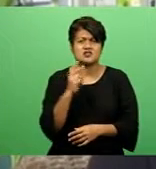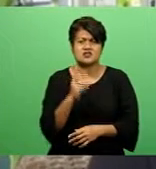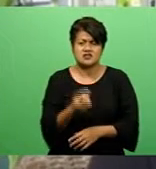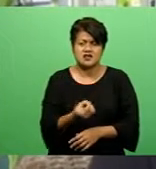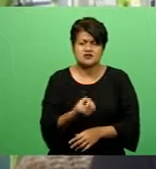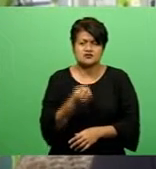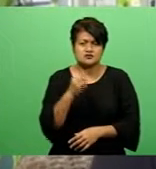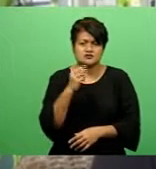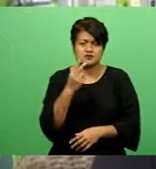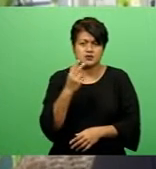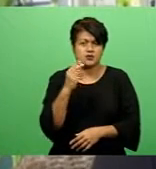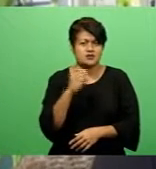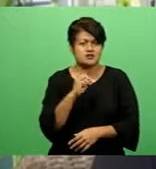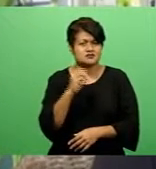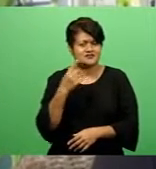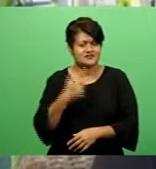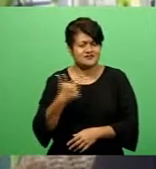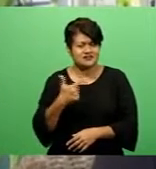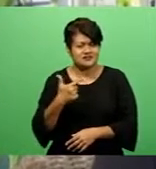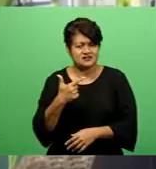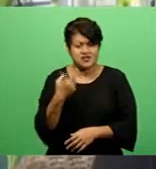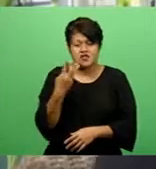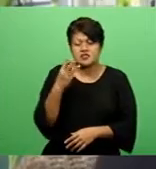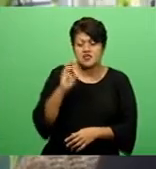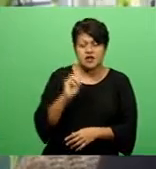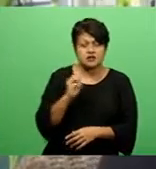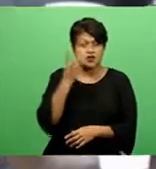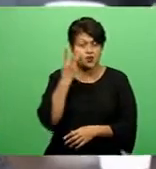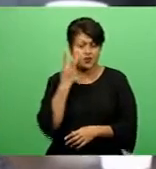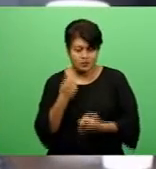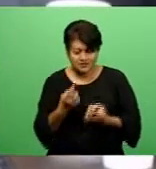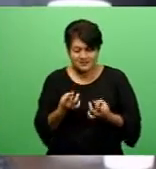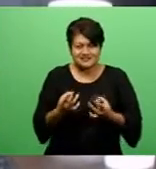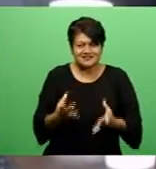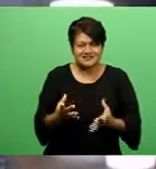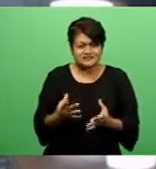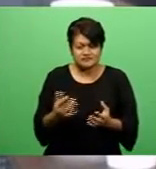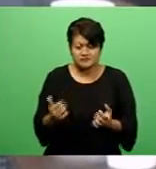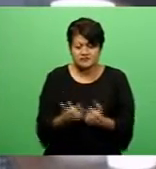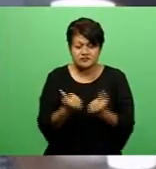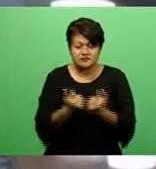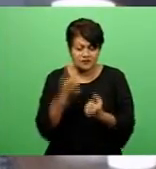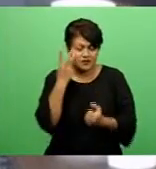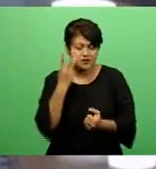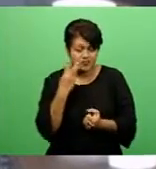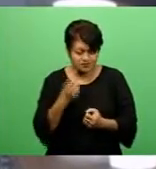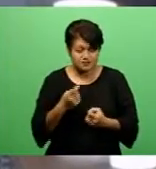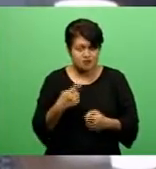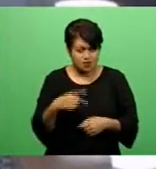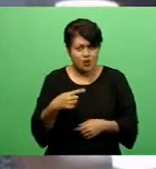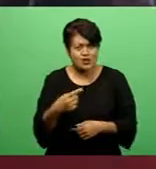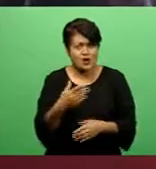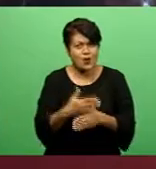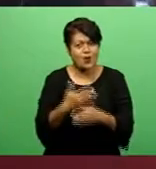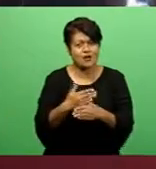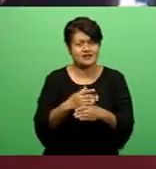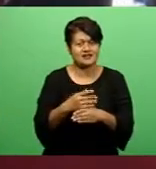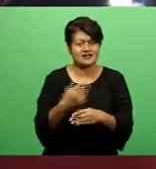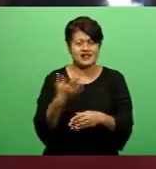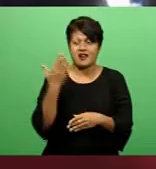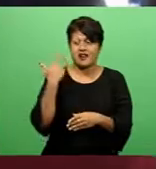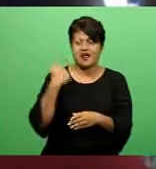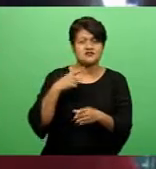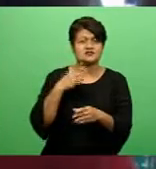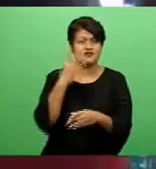women, and we had a number of those women still working with us today. So imagine in the last 4 years, it's just